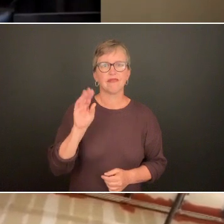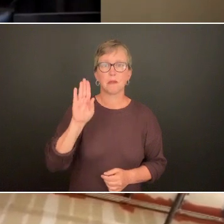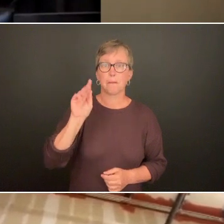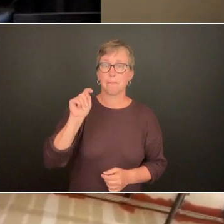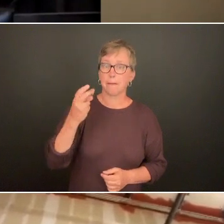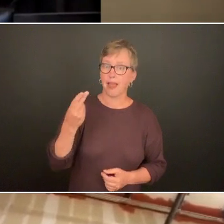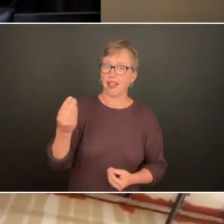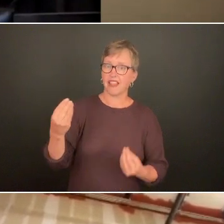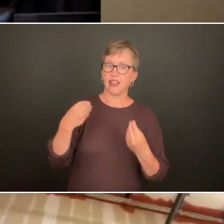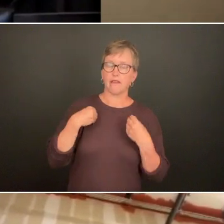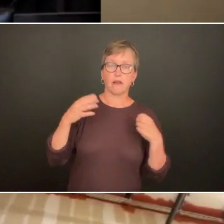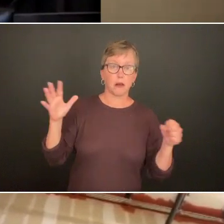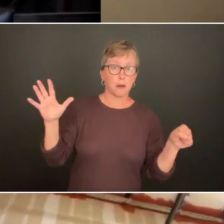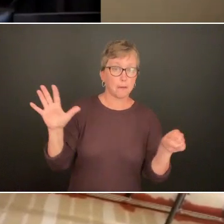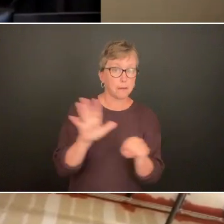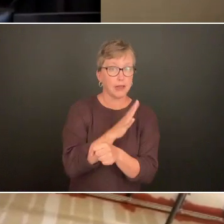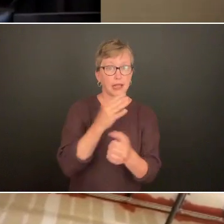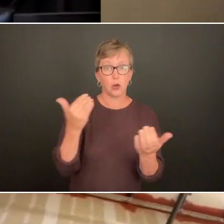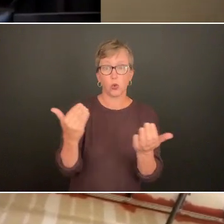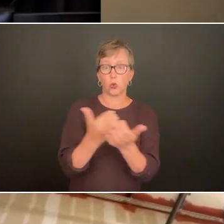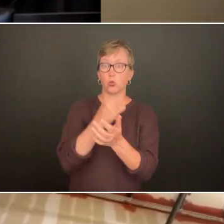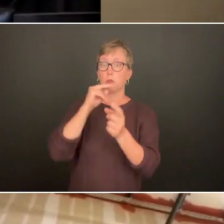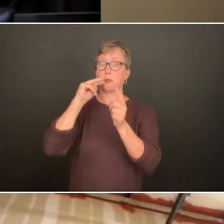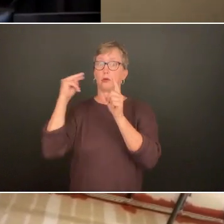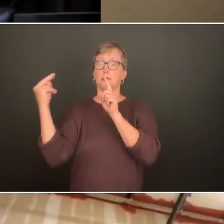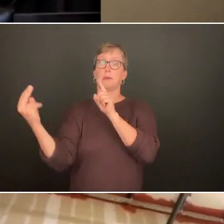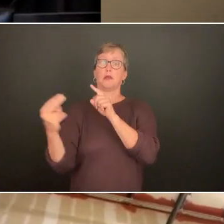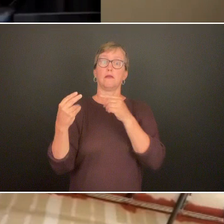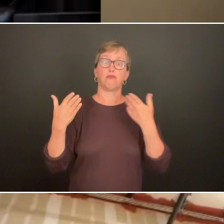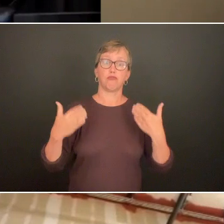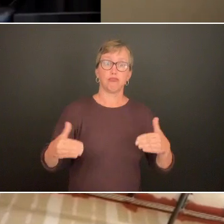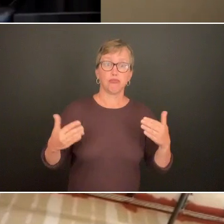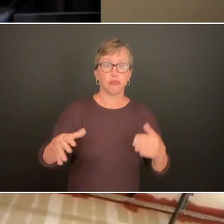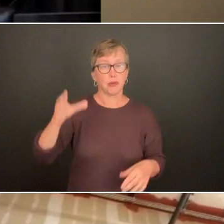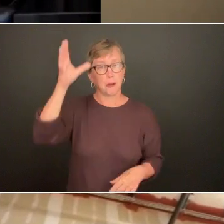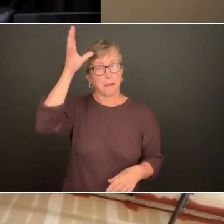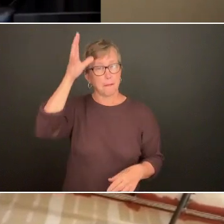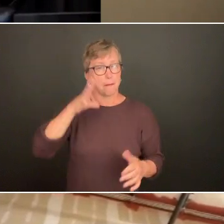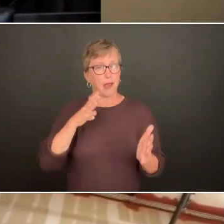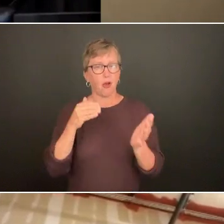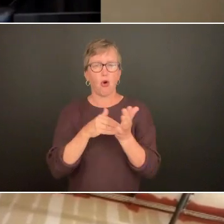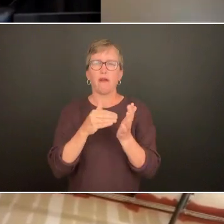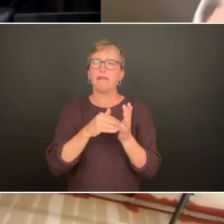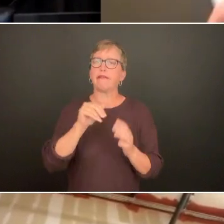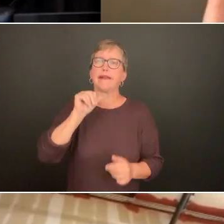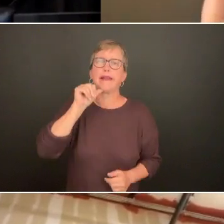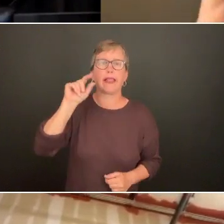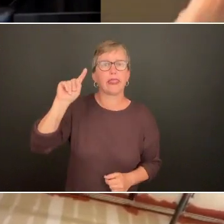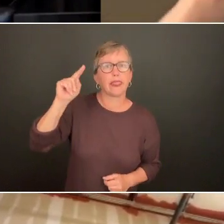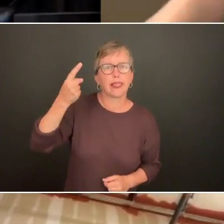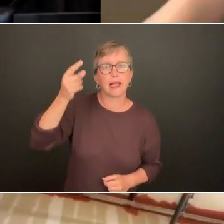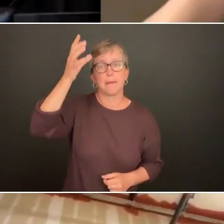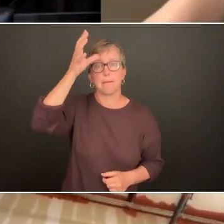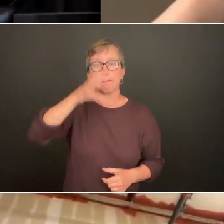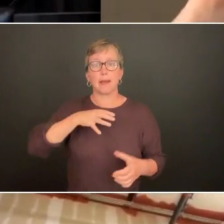is creating a whole new perspective that, you know, we don't think about often, because as men, we're just